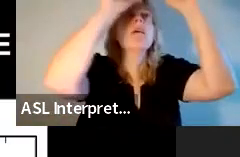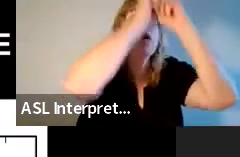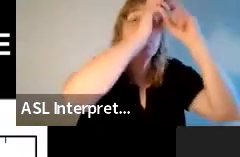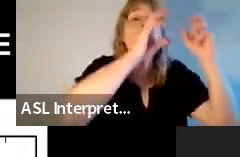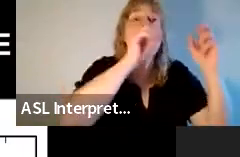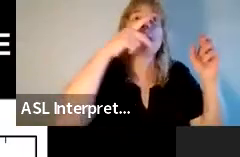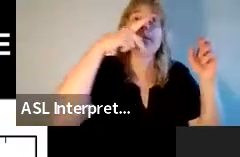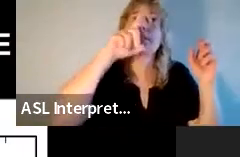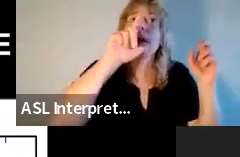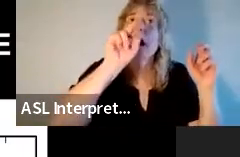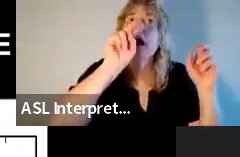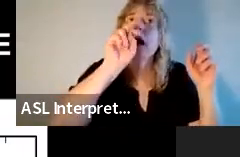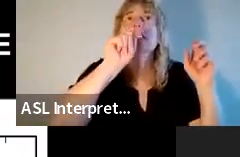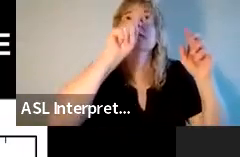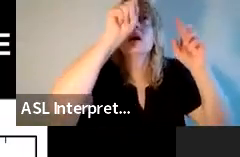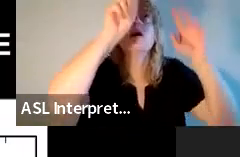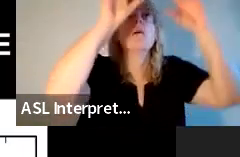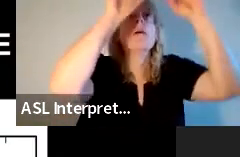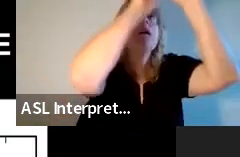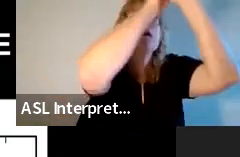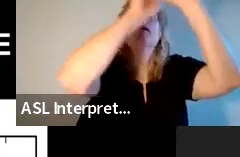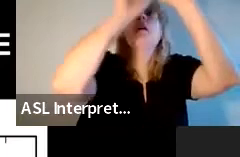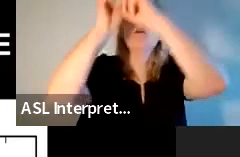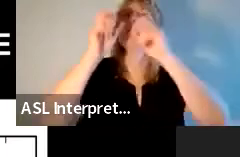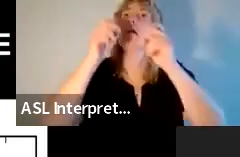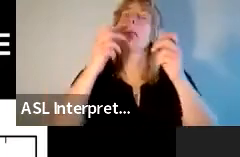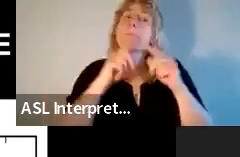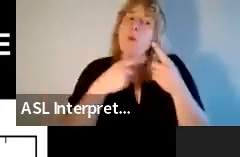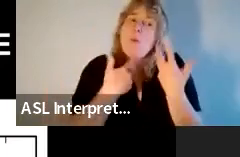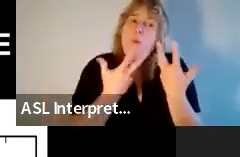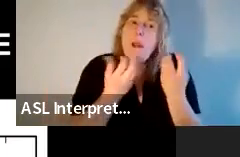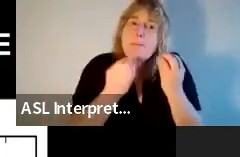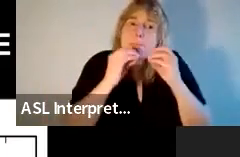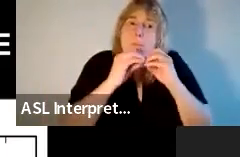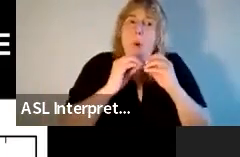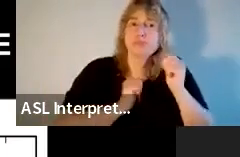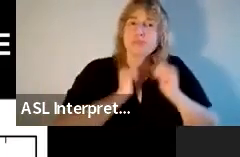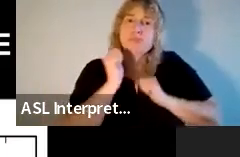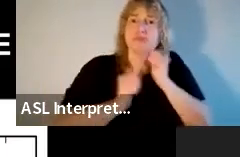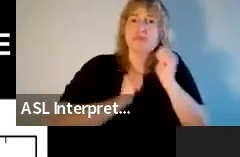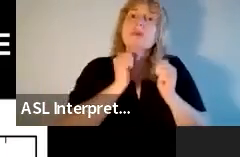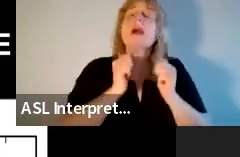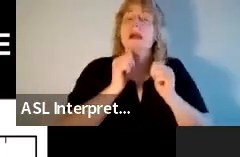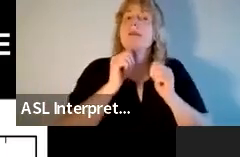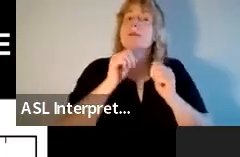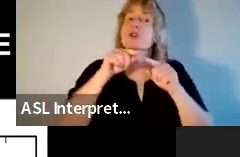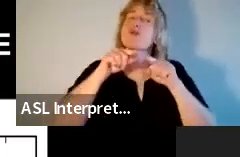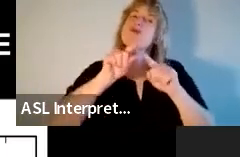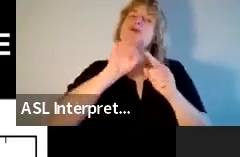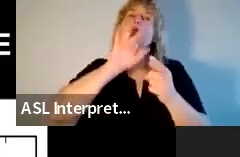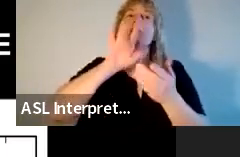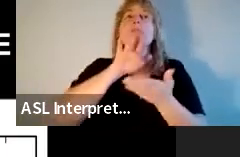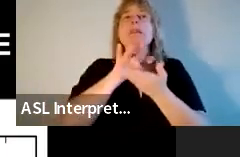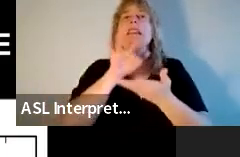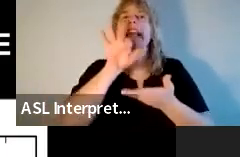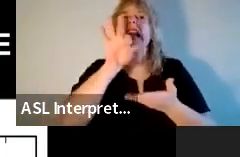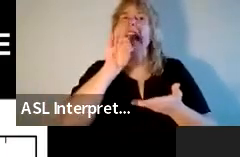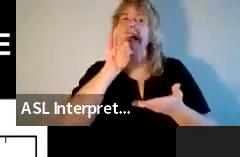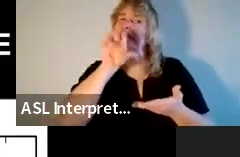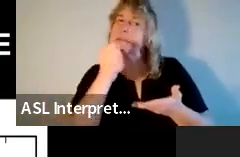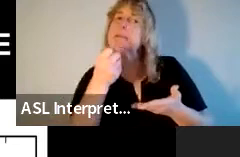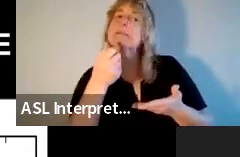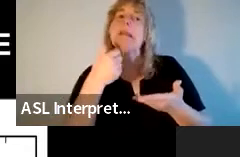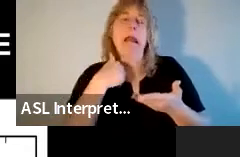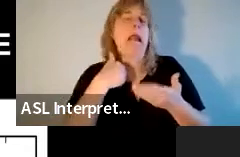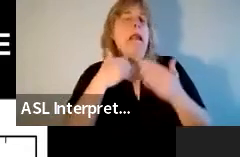future. And that led in the mid-90s to a series of high-level reports from commissions, internal